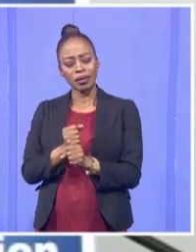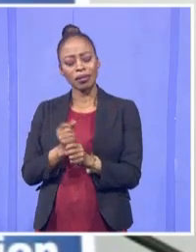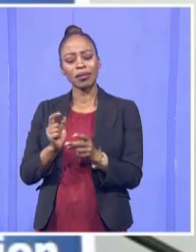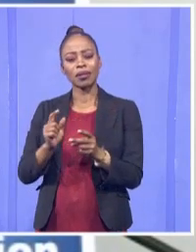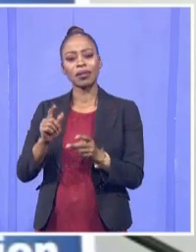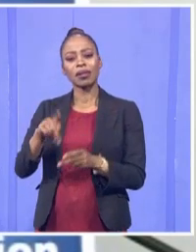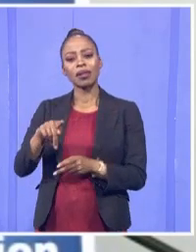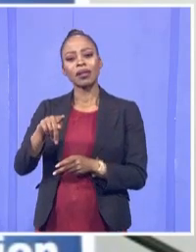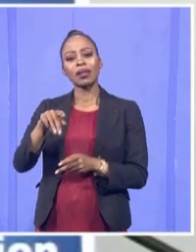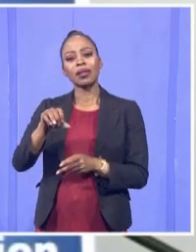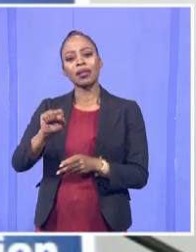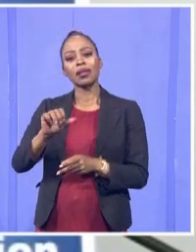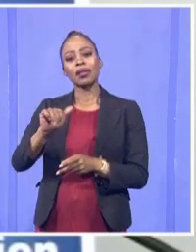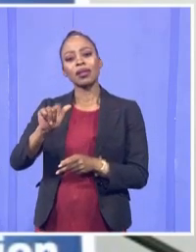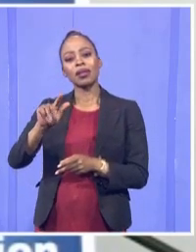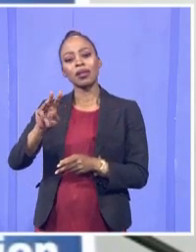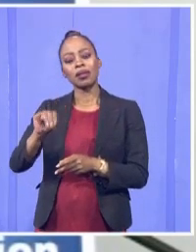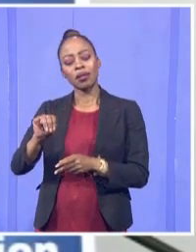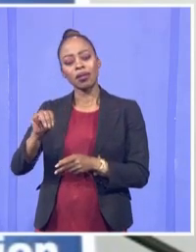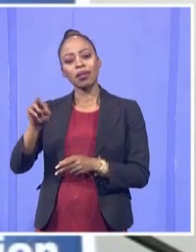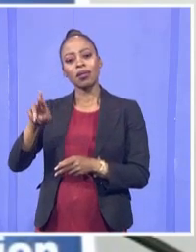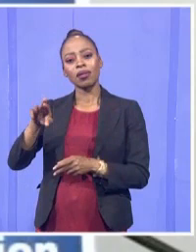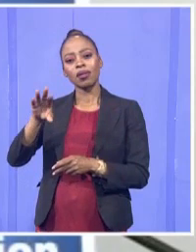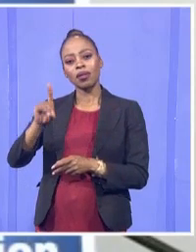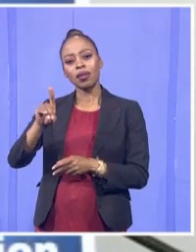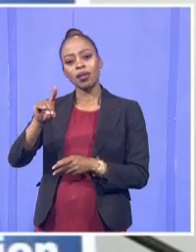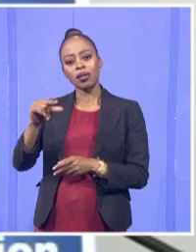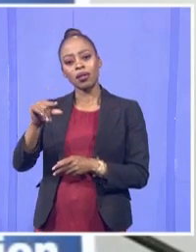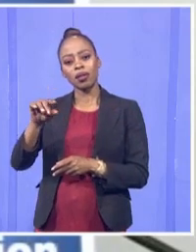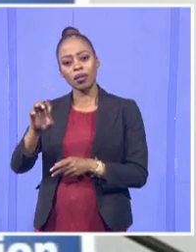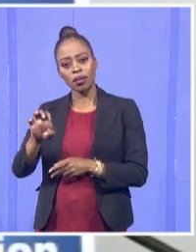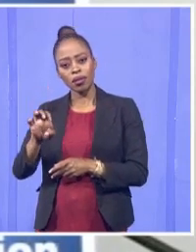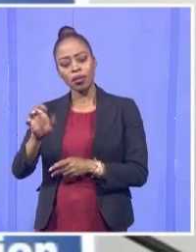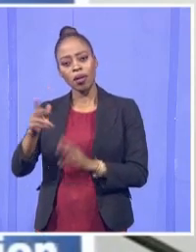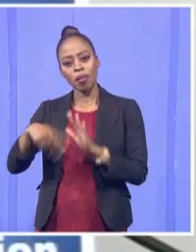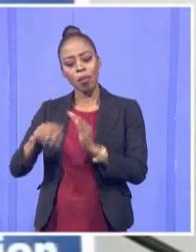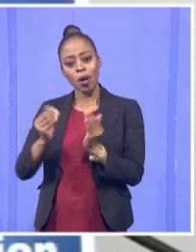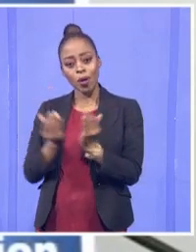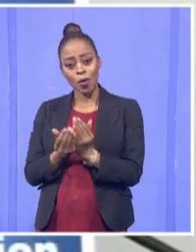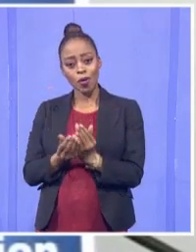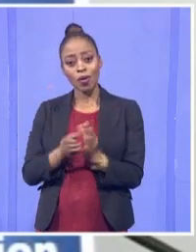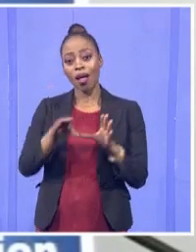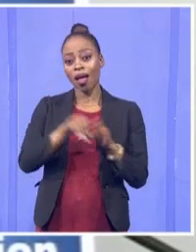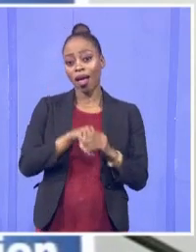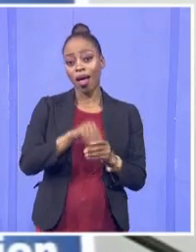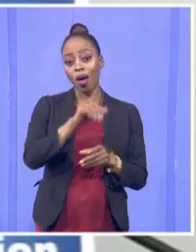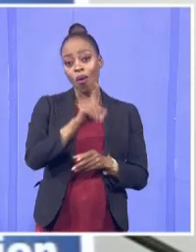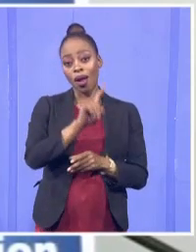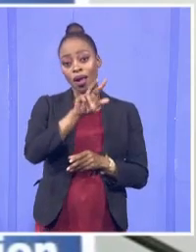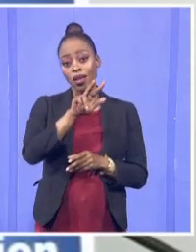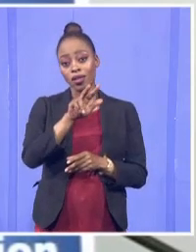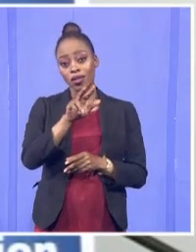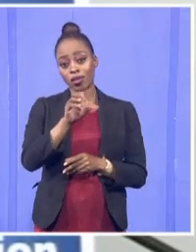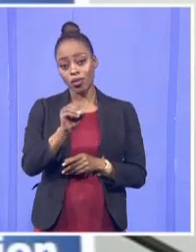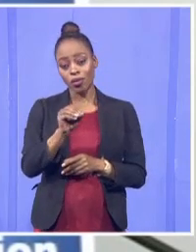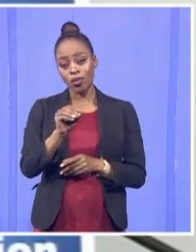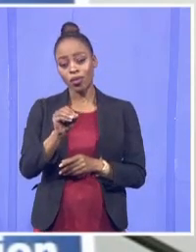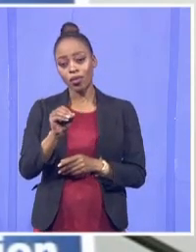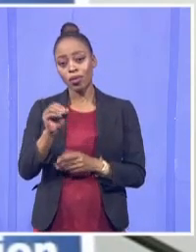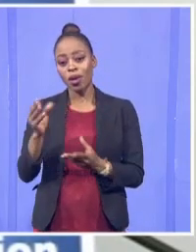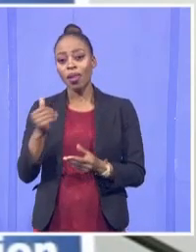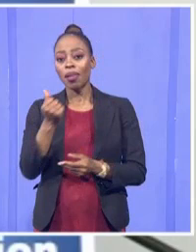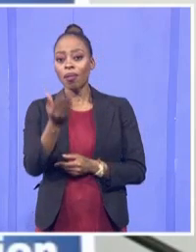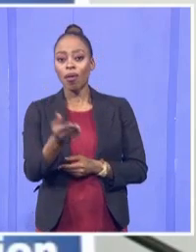Primary School. The capacity is 182. They can only take 1,072.